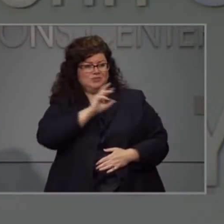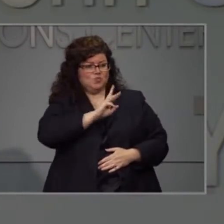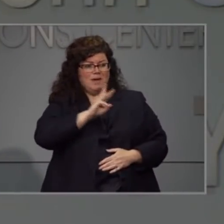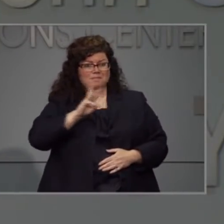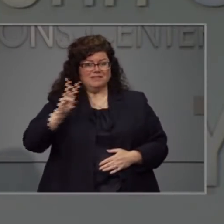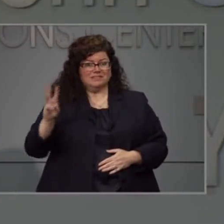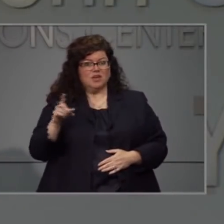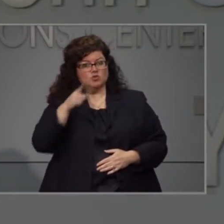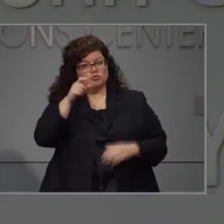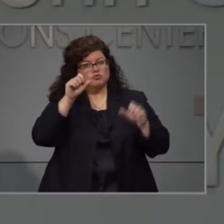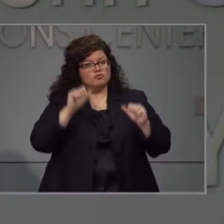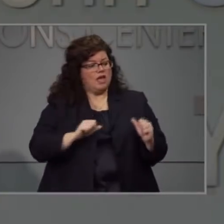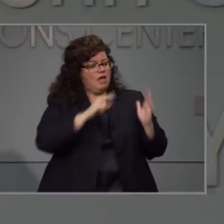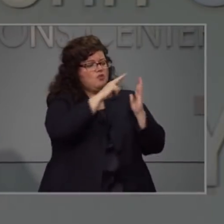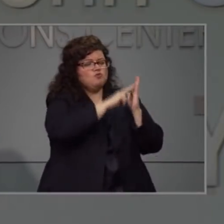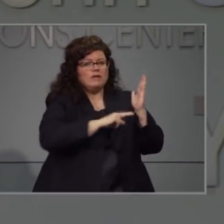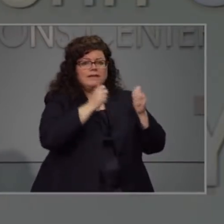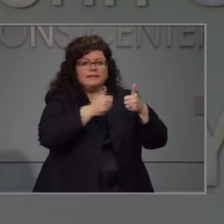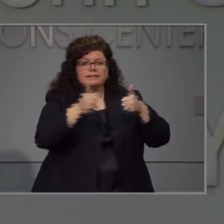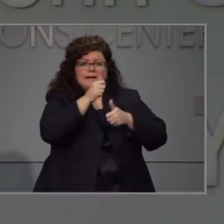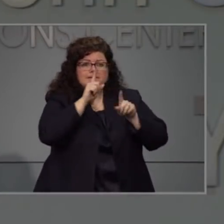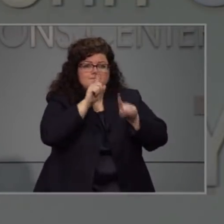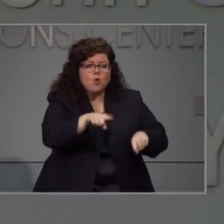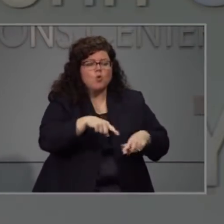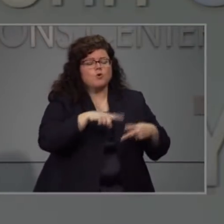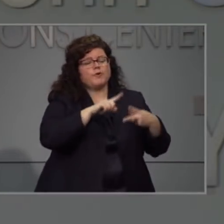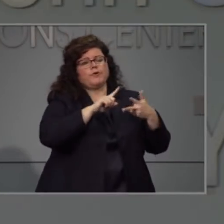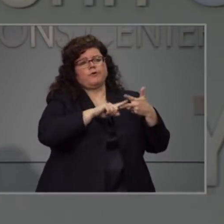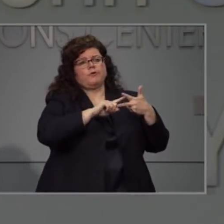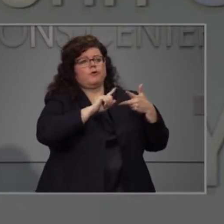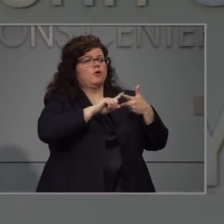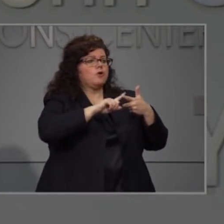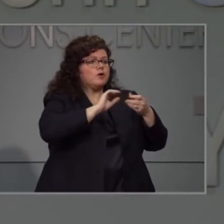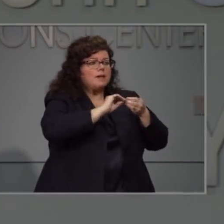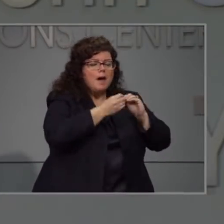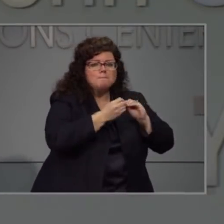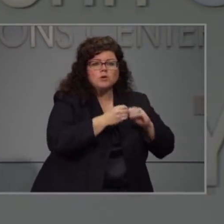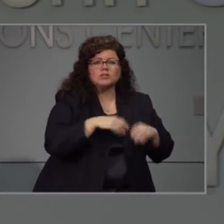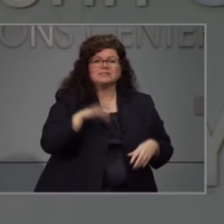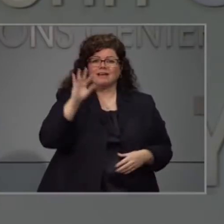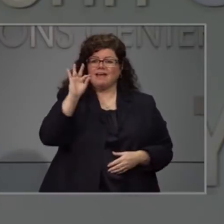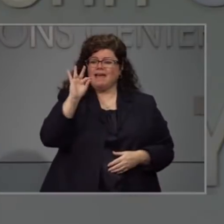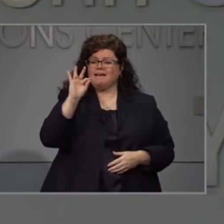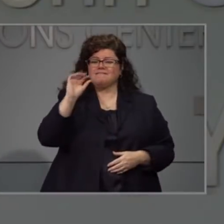to read the order itself. You can also look at the frequently